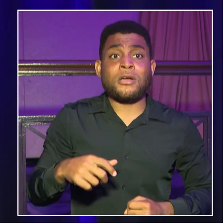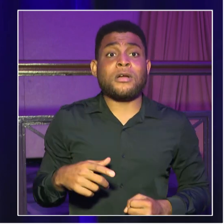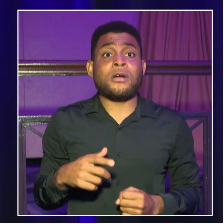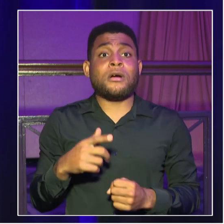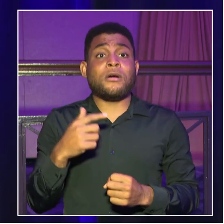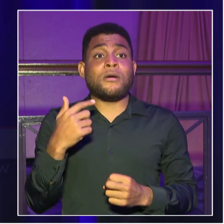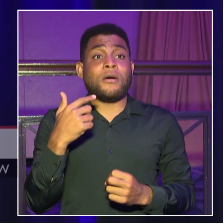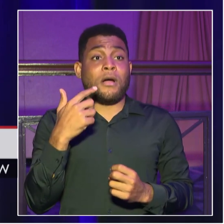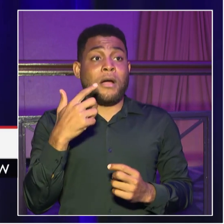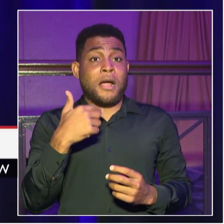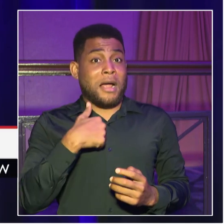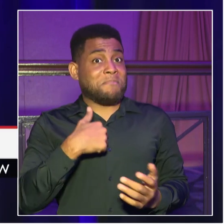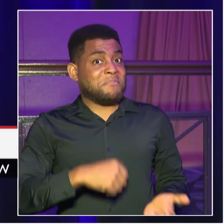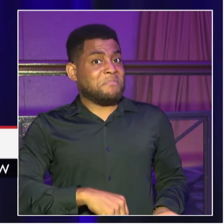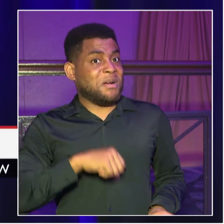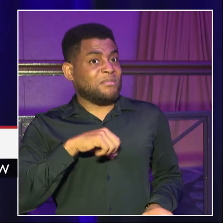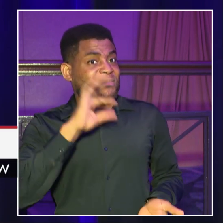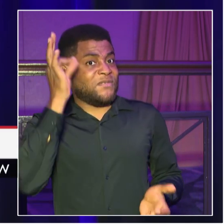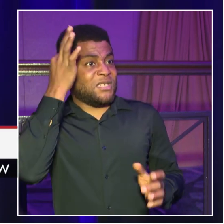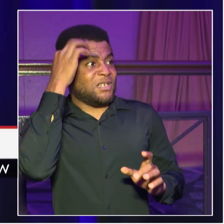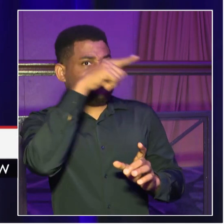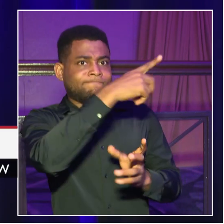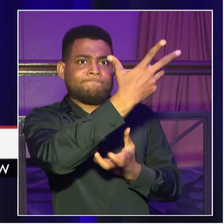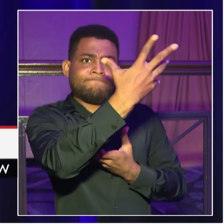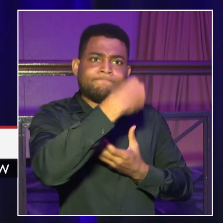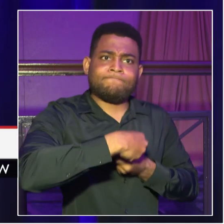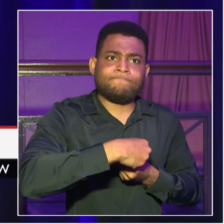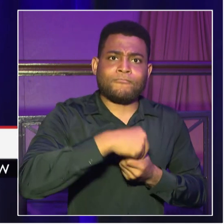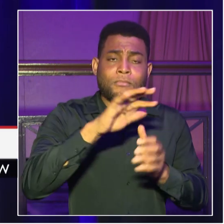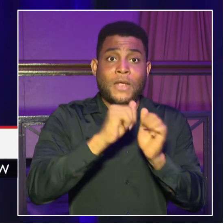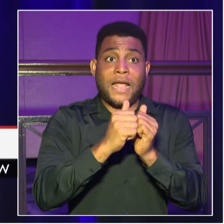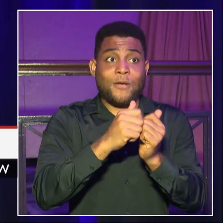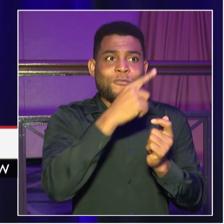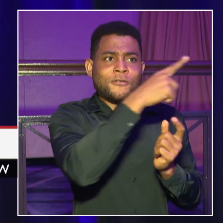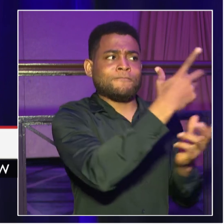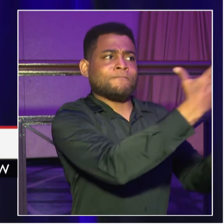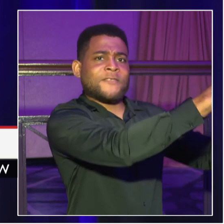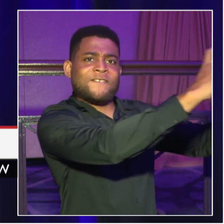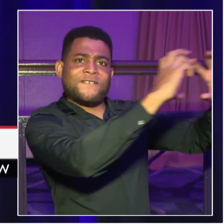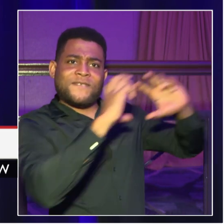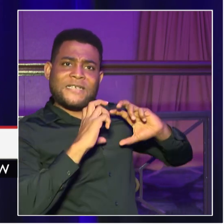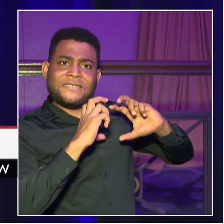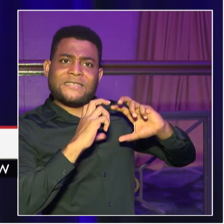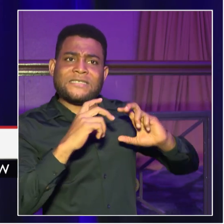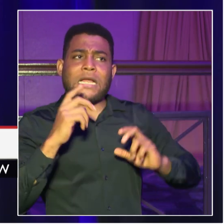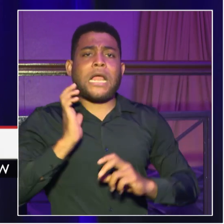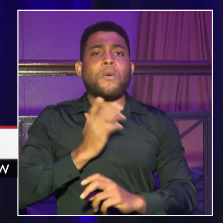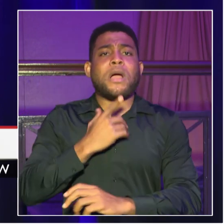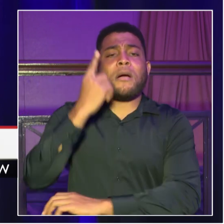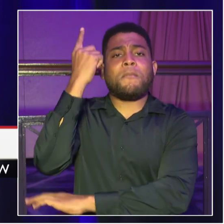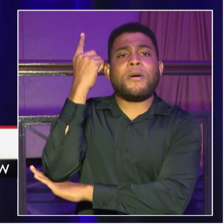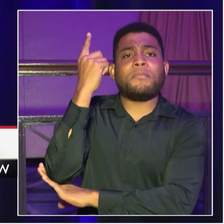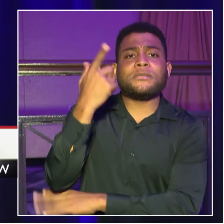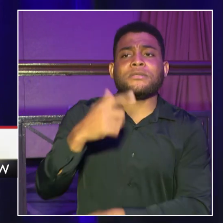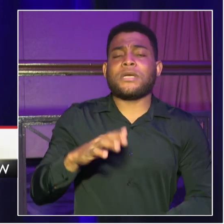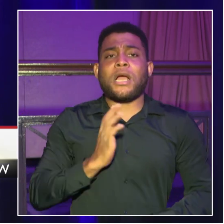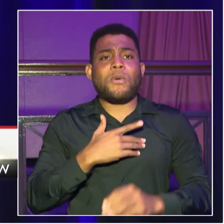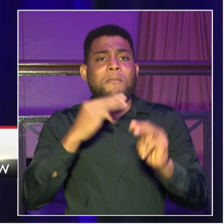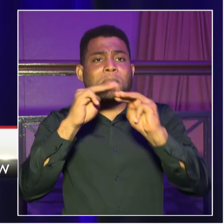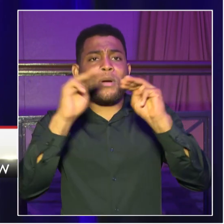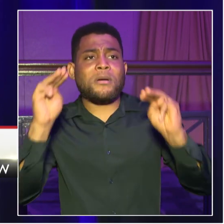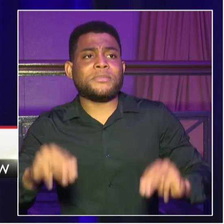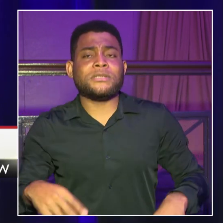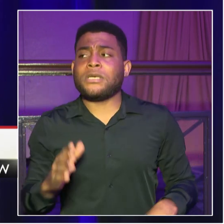its part in investing in our monuments and memorials to make them even better. Our museums, obviously,